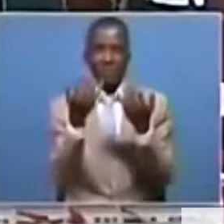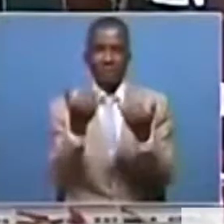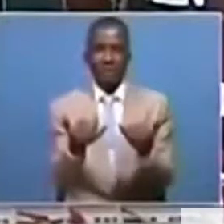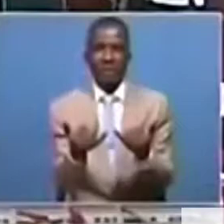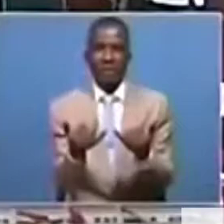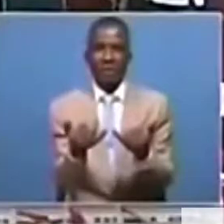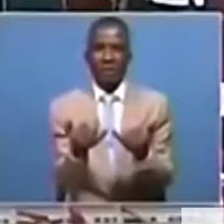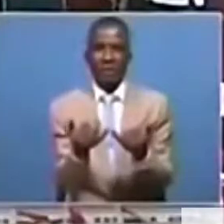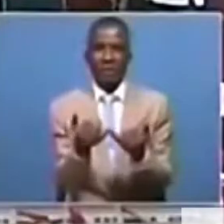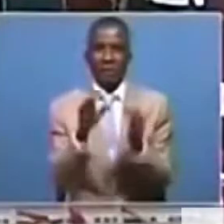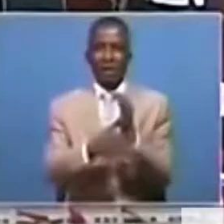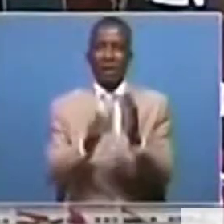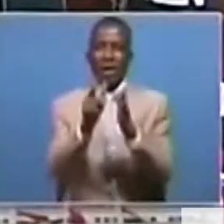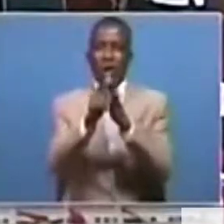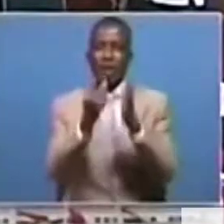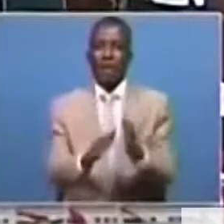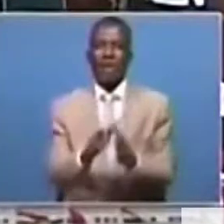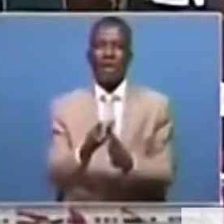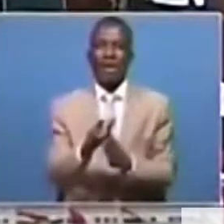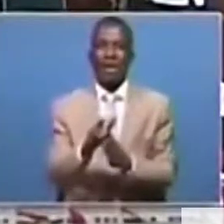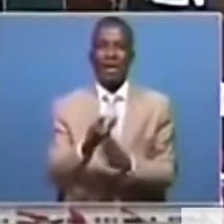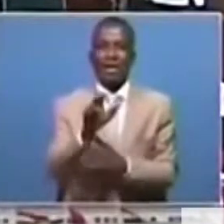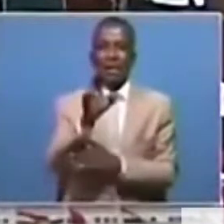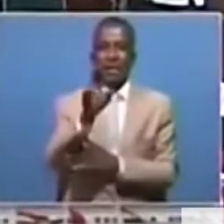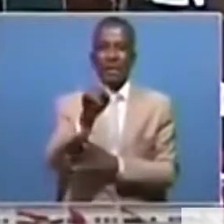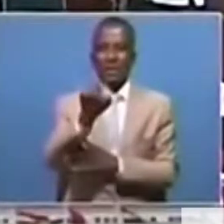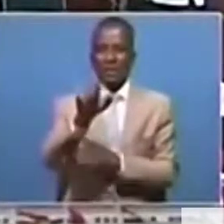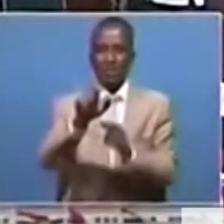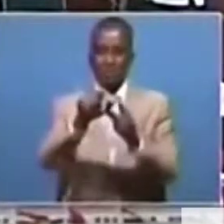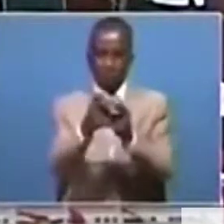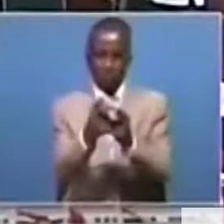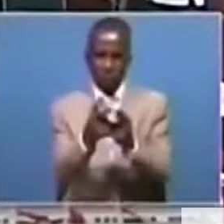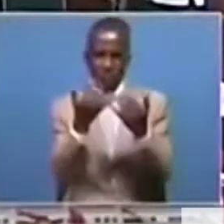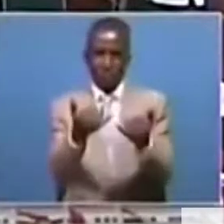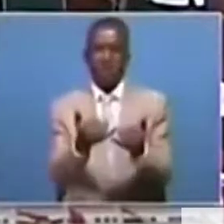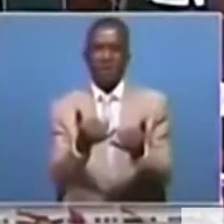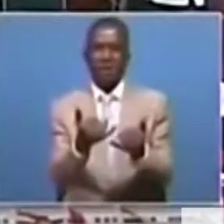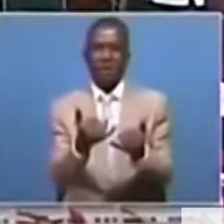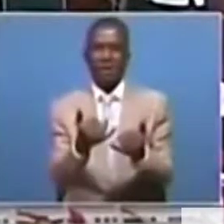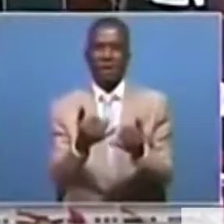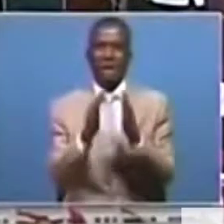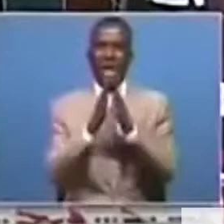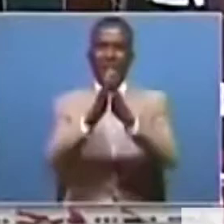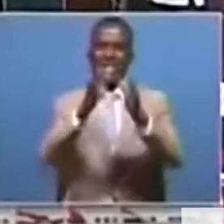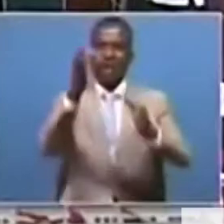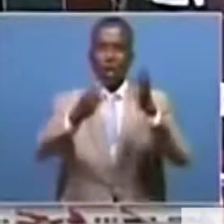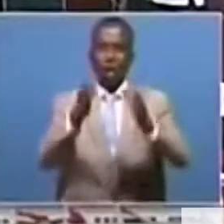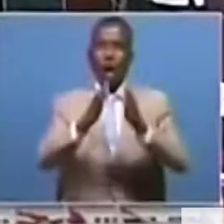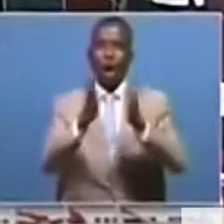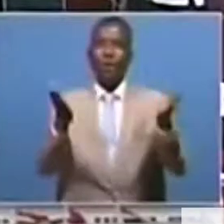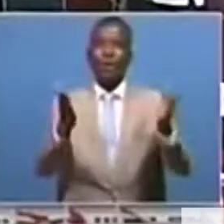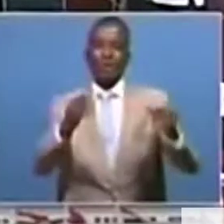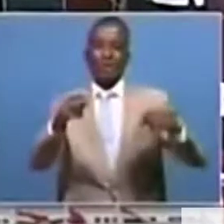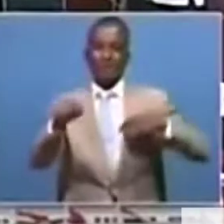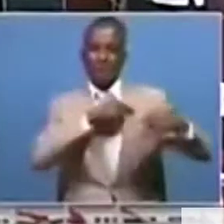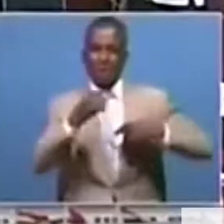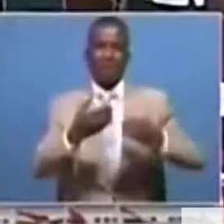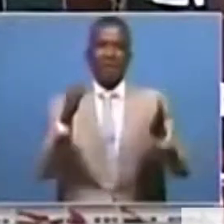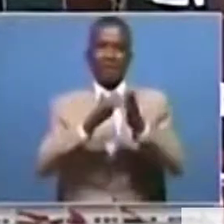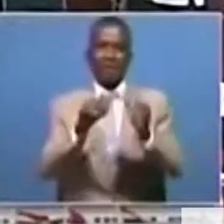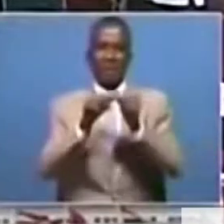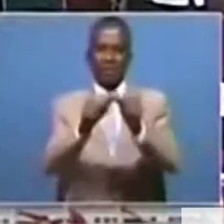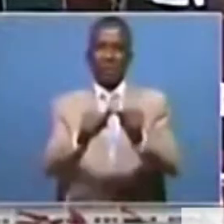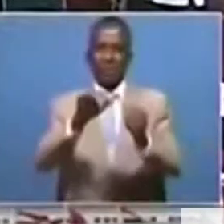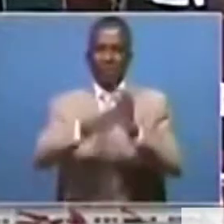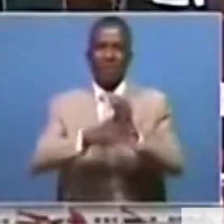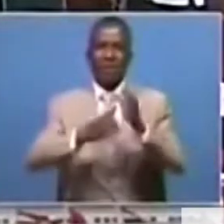as contended by counsel for the petitioner. According to petitioner, he is praying the court to reopen his case, which this court